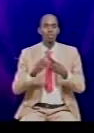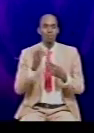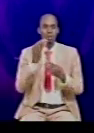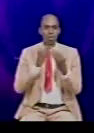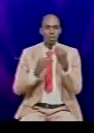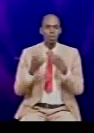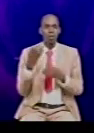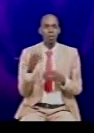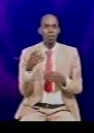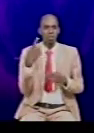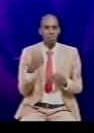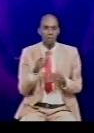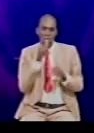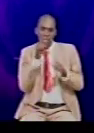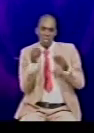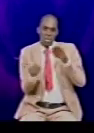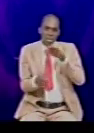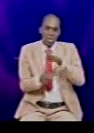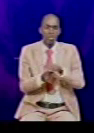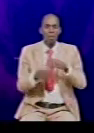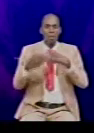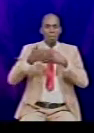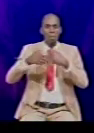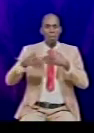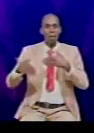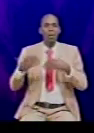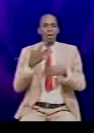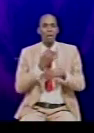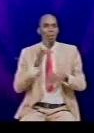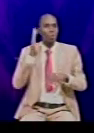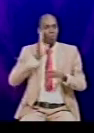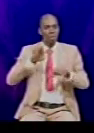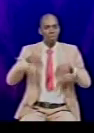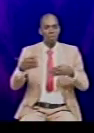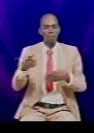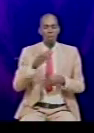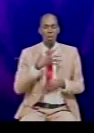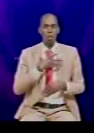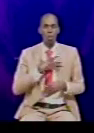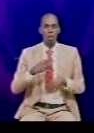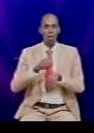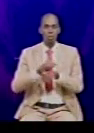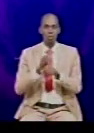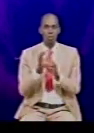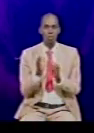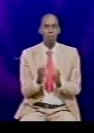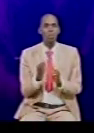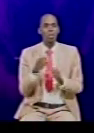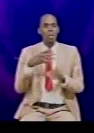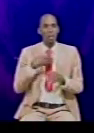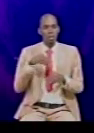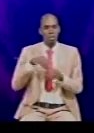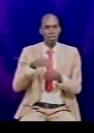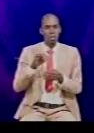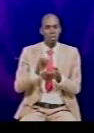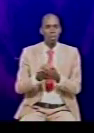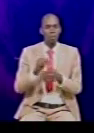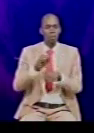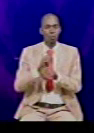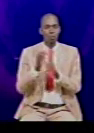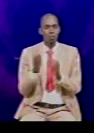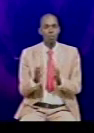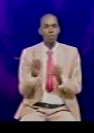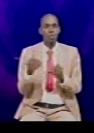and will give him a white stone, and in the stone a new name written, which